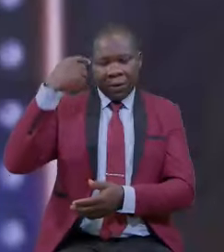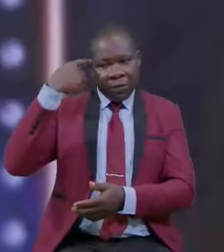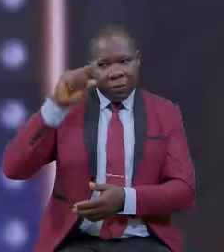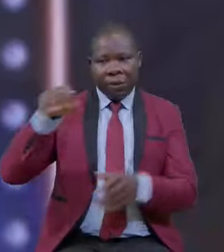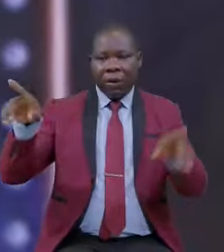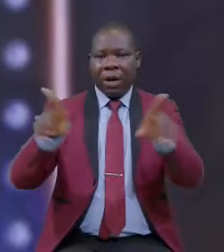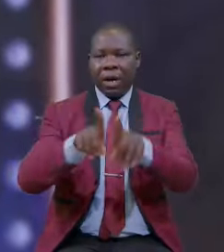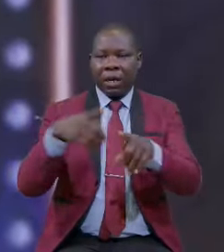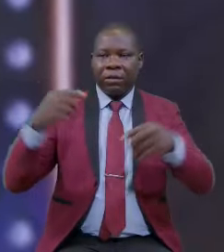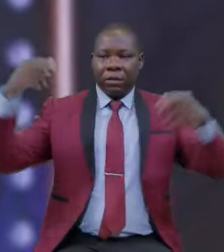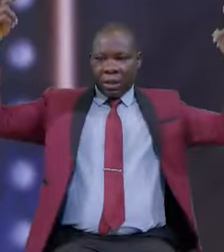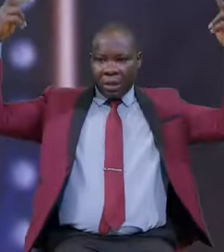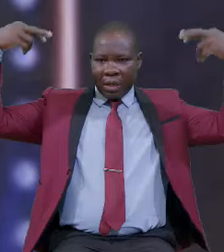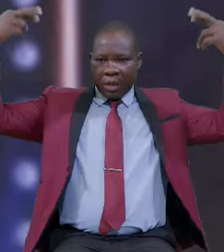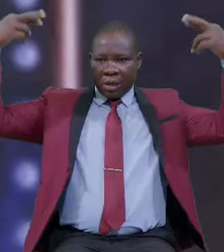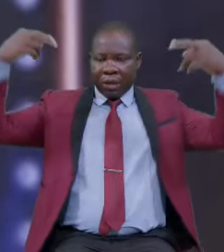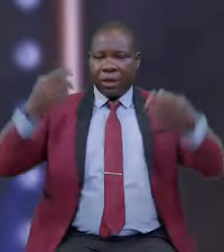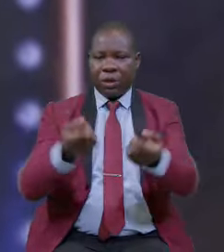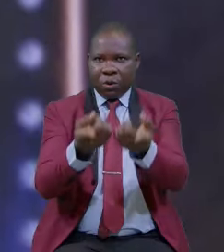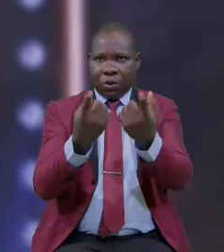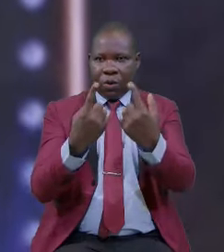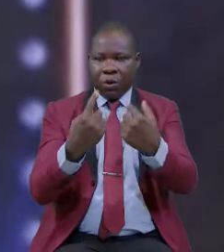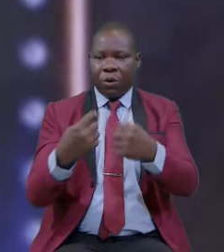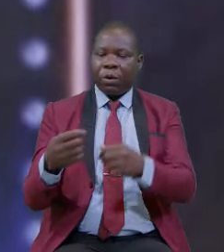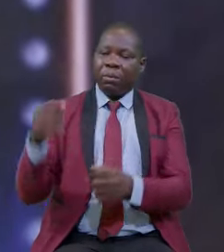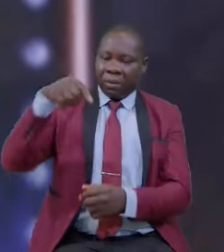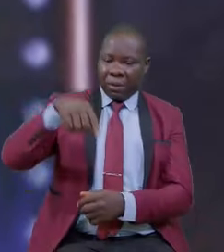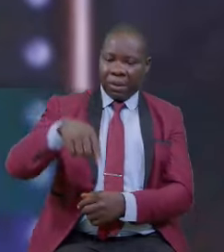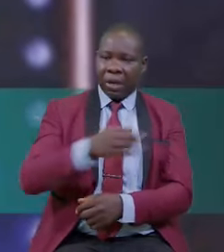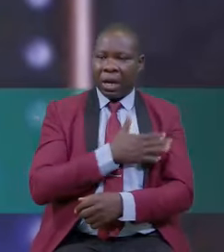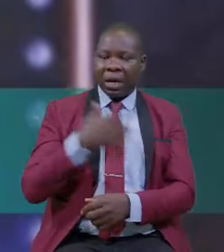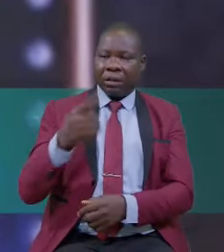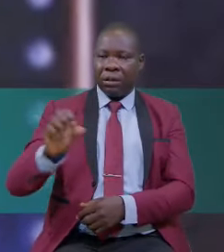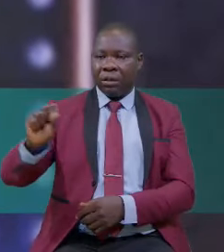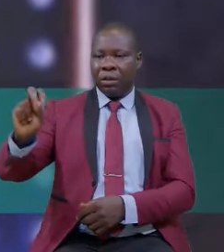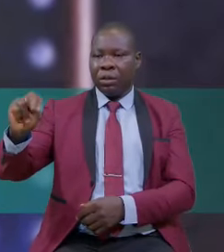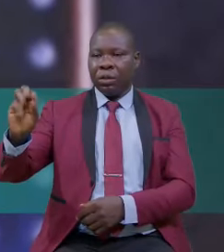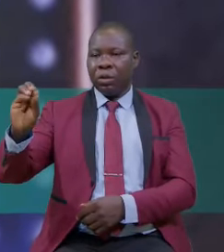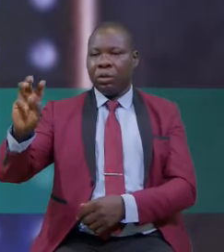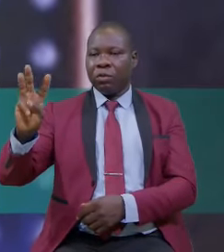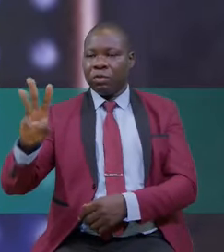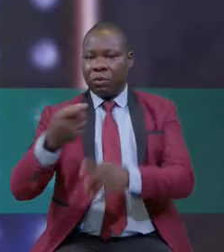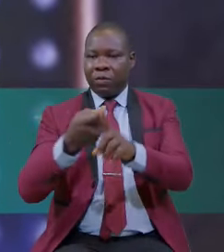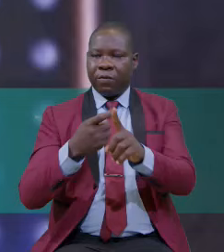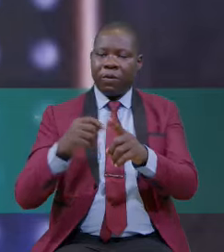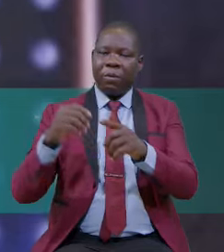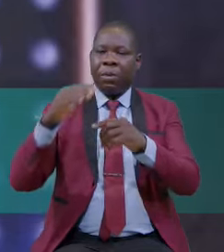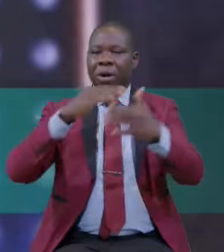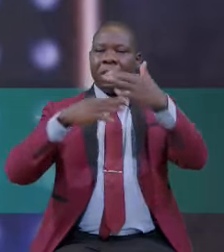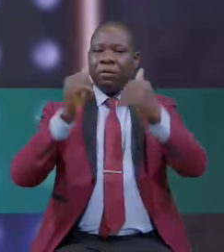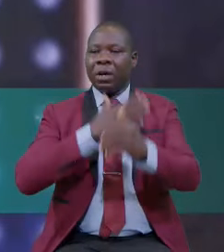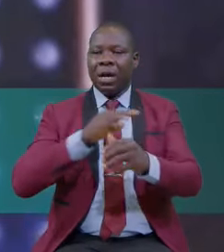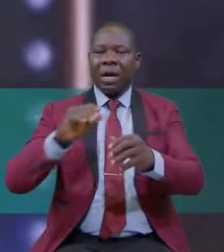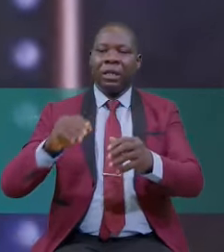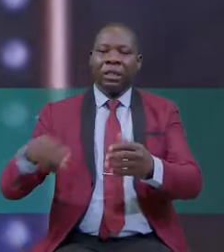down, and the snow from heaven, and returneth not thither,